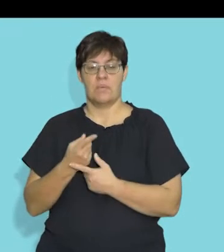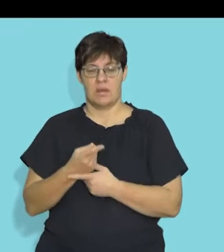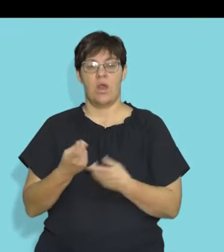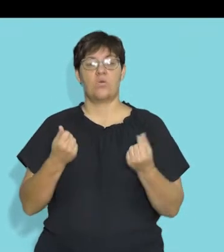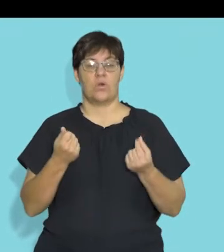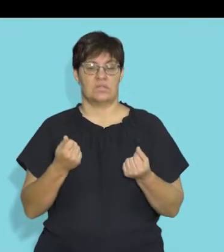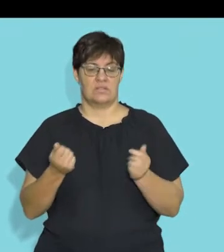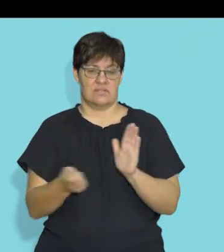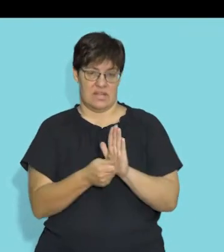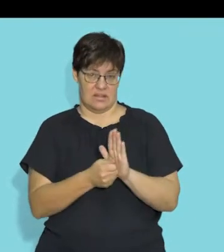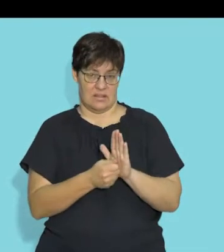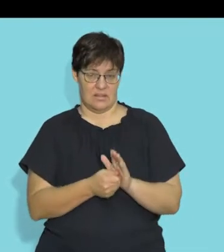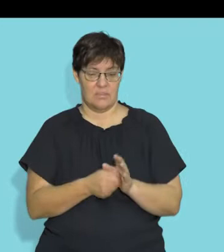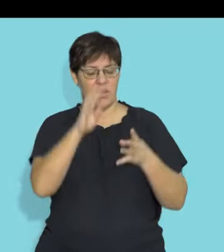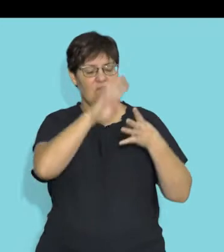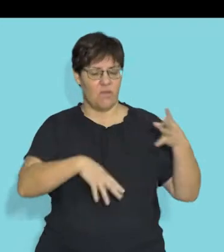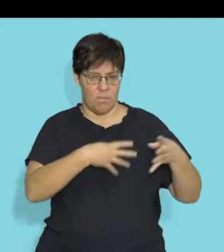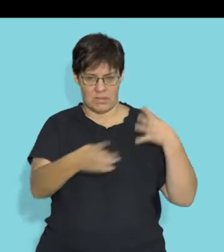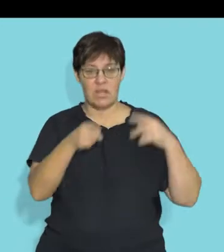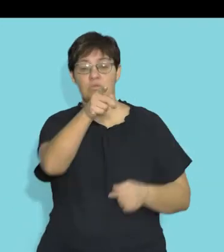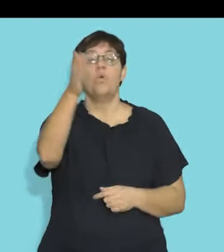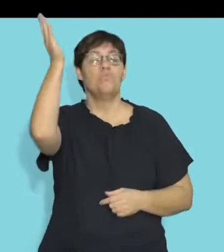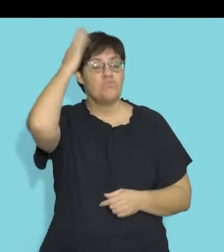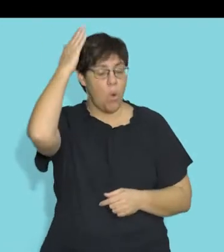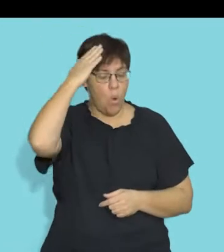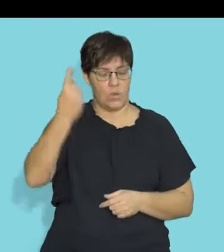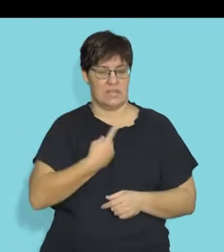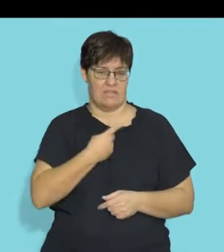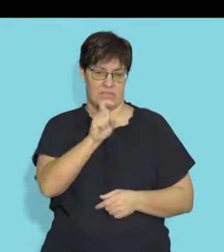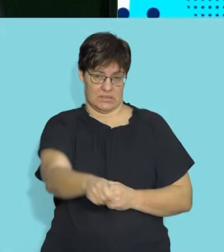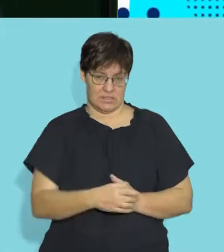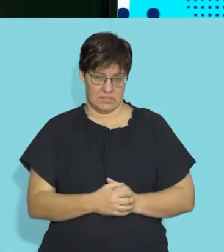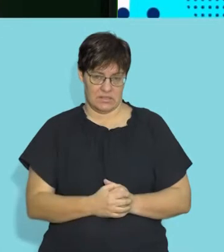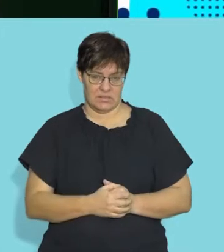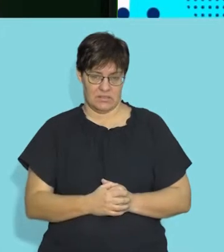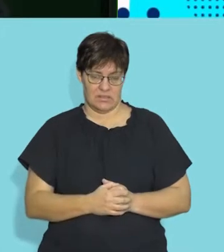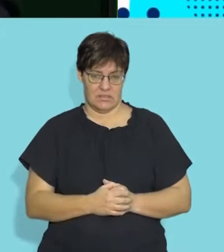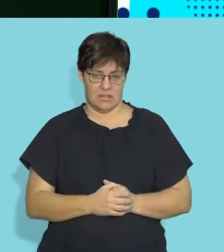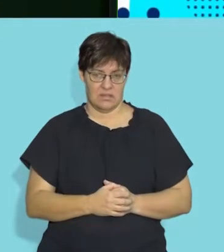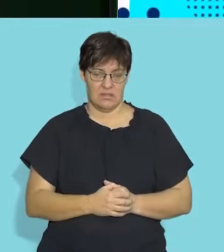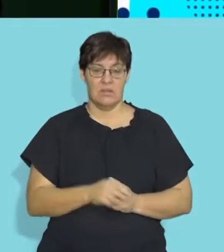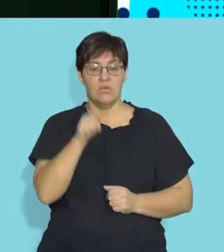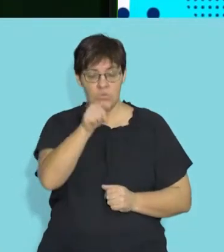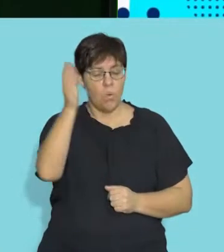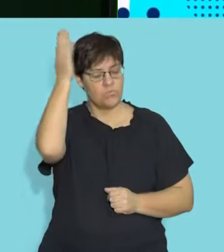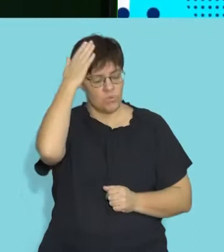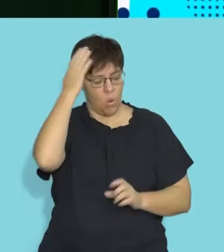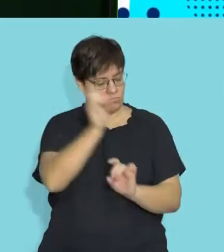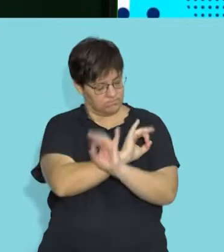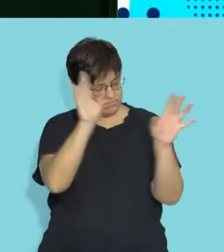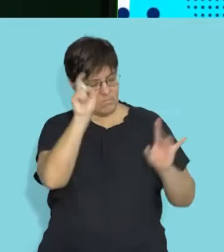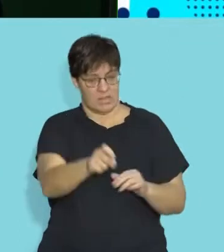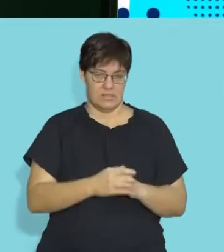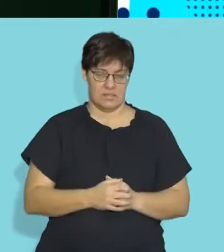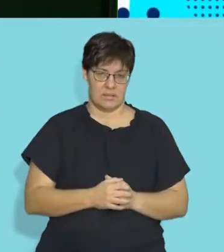cost of sales. So that is the format. You need to know that format. Clearly, it is something that you need to know.